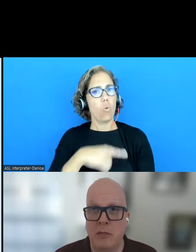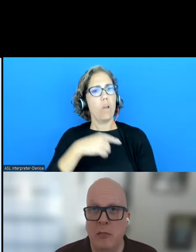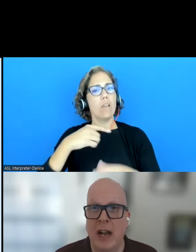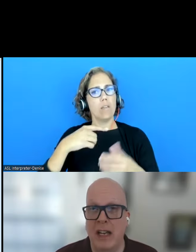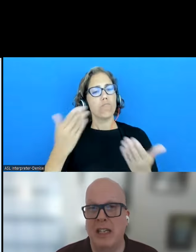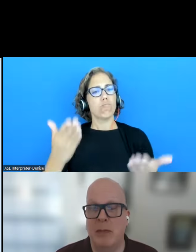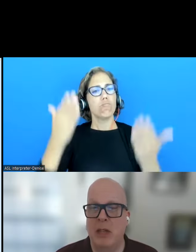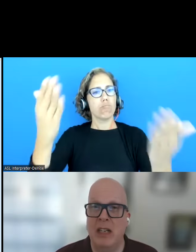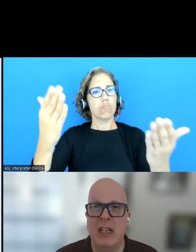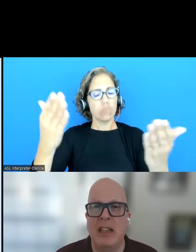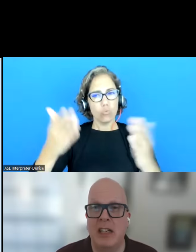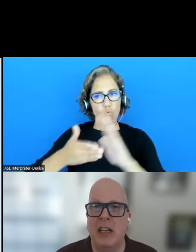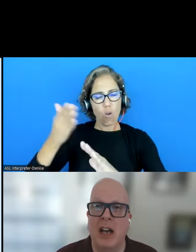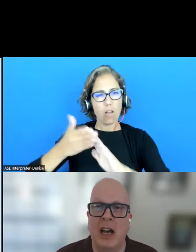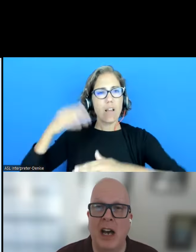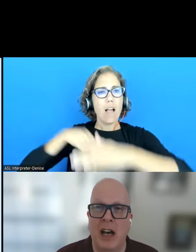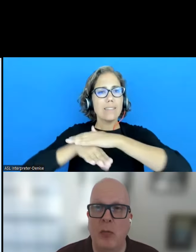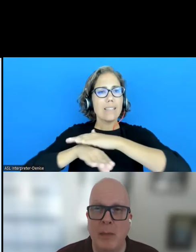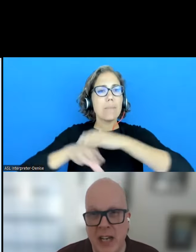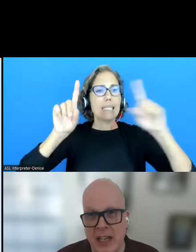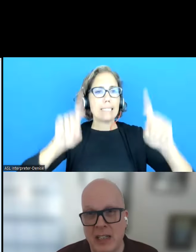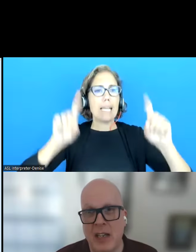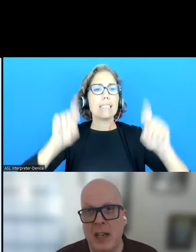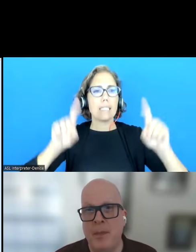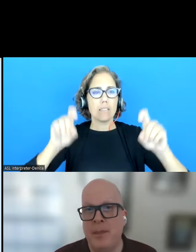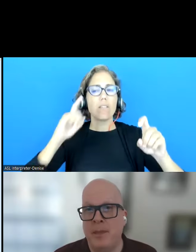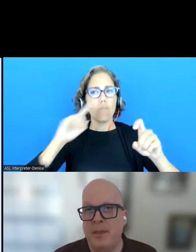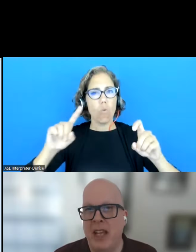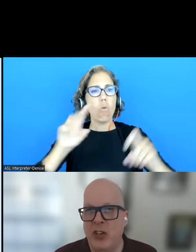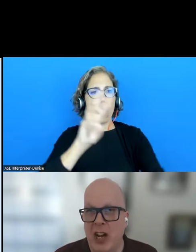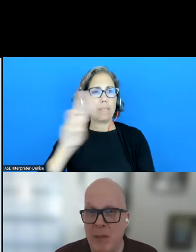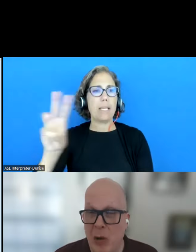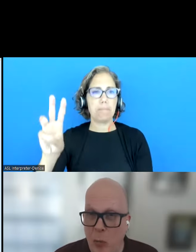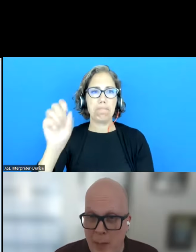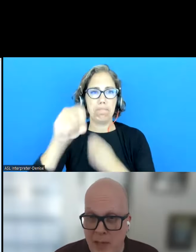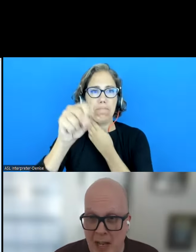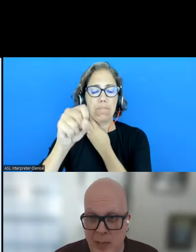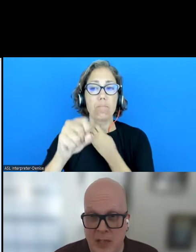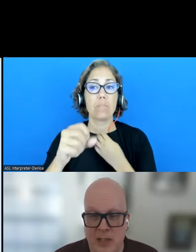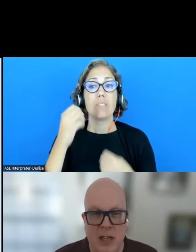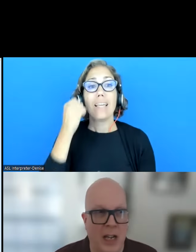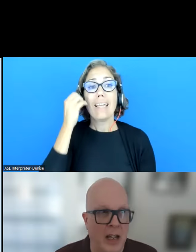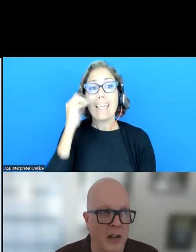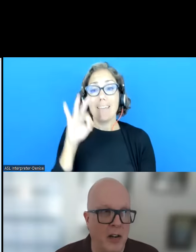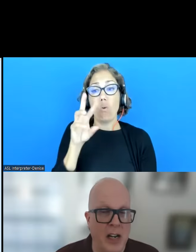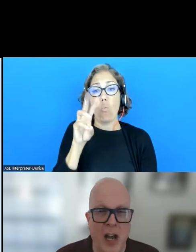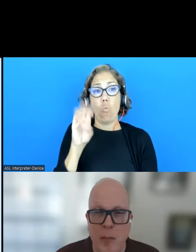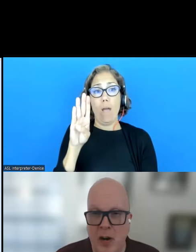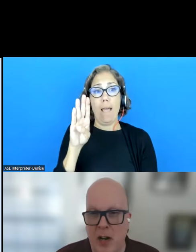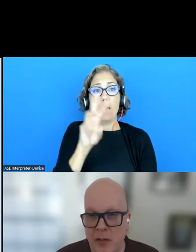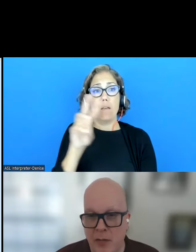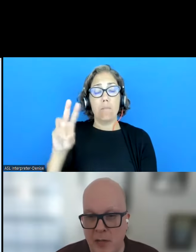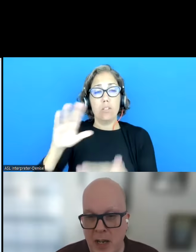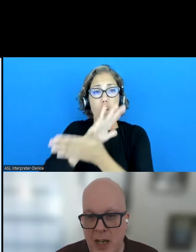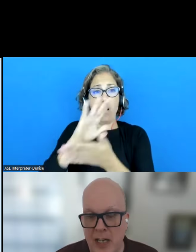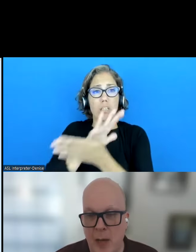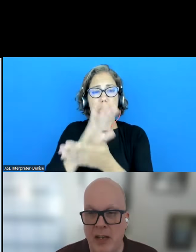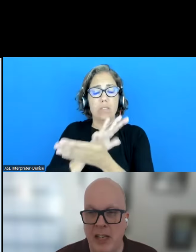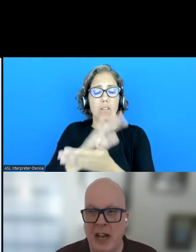to run accessibility testing on websites. If you're talking about web documents, there are a number